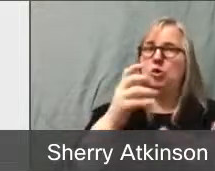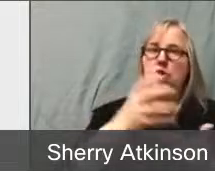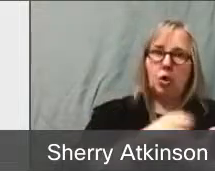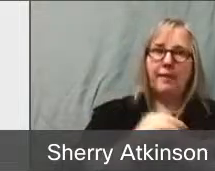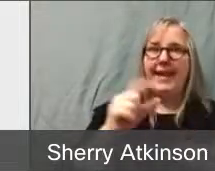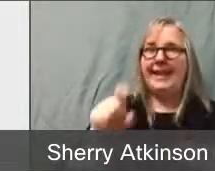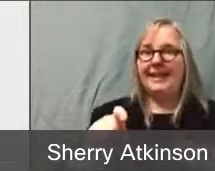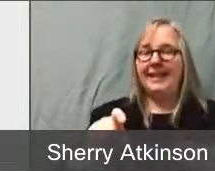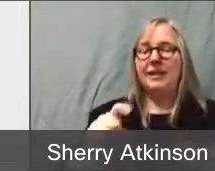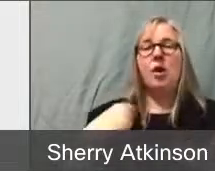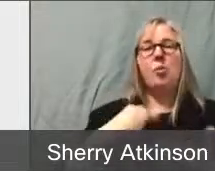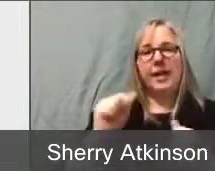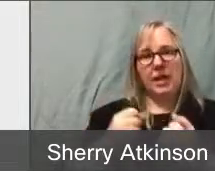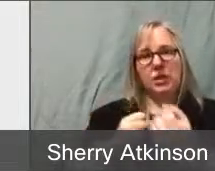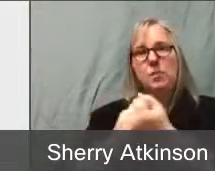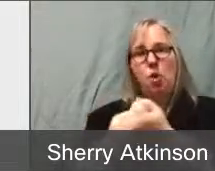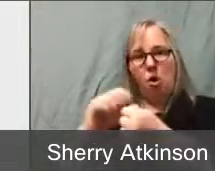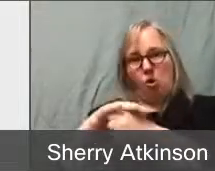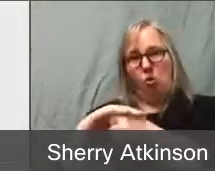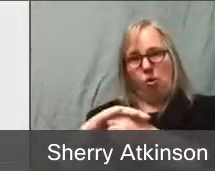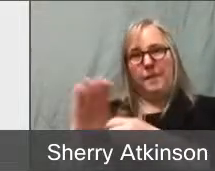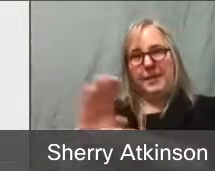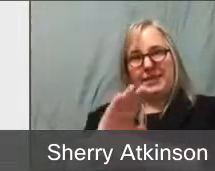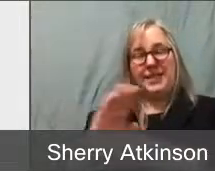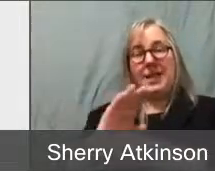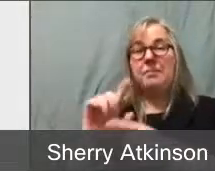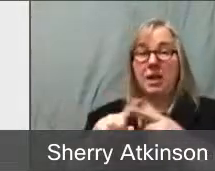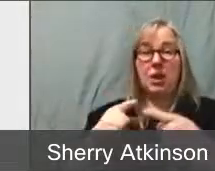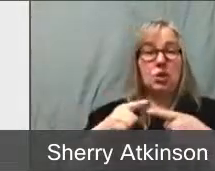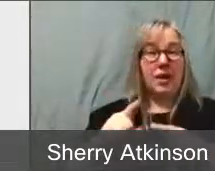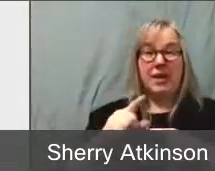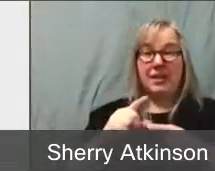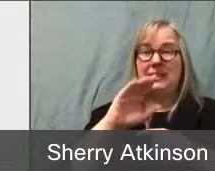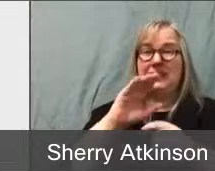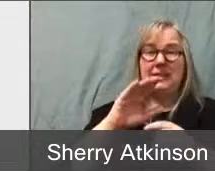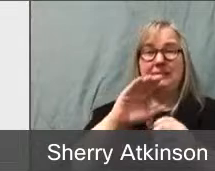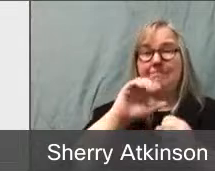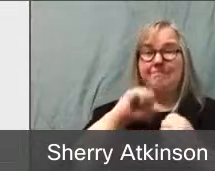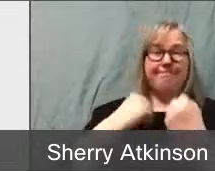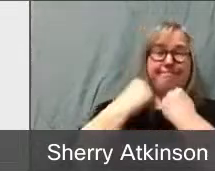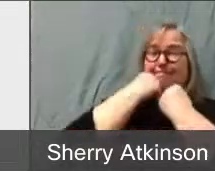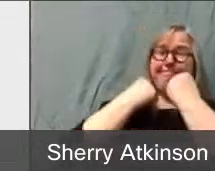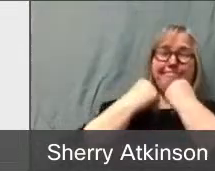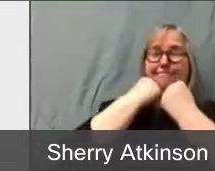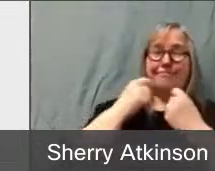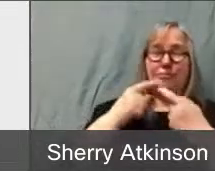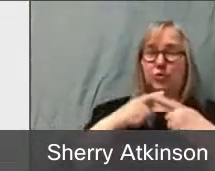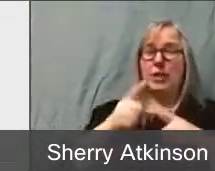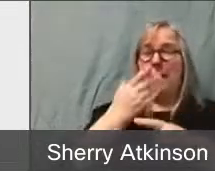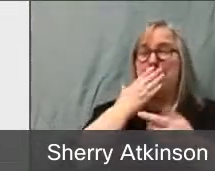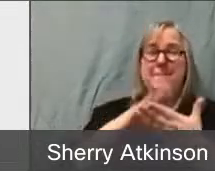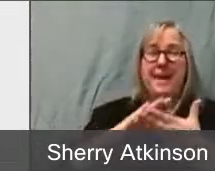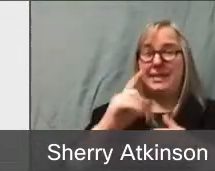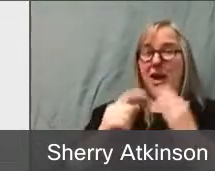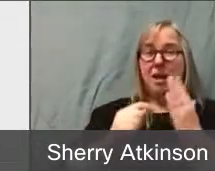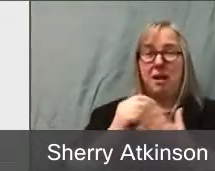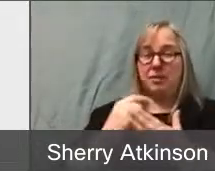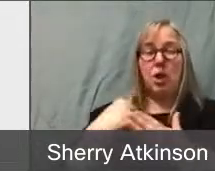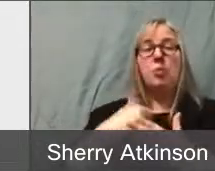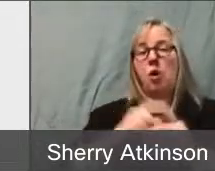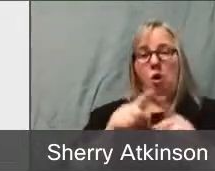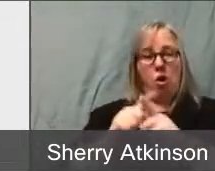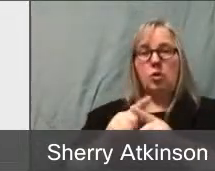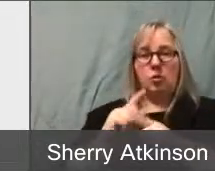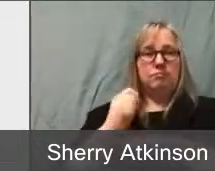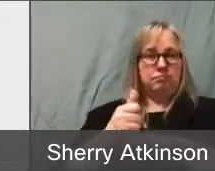support our local businesses, but during bad times, we're also built to be able to provide,